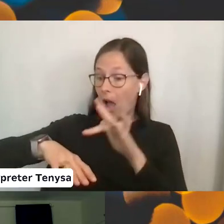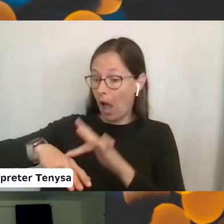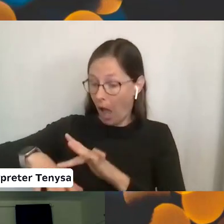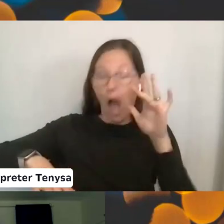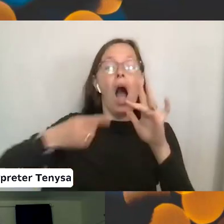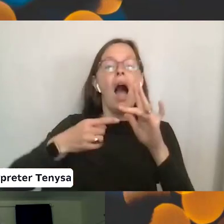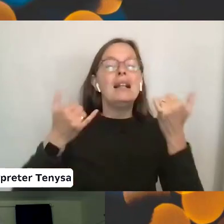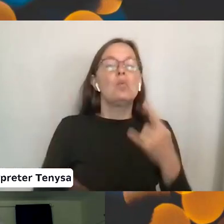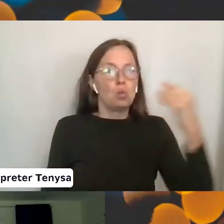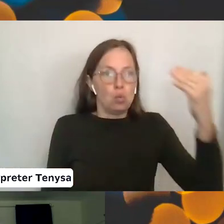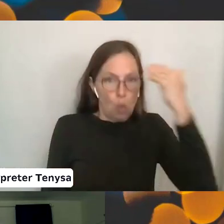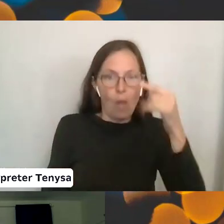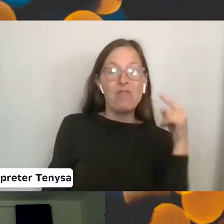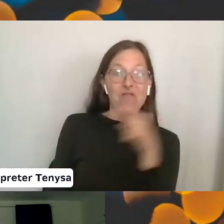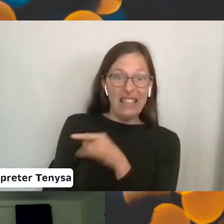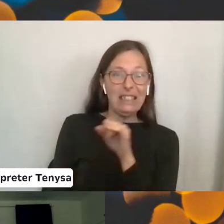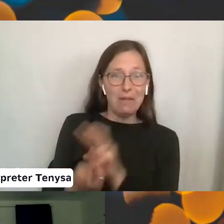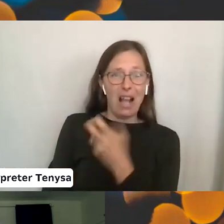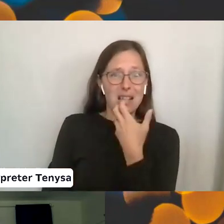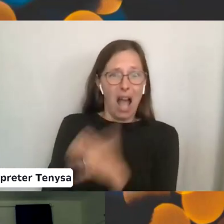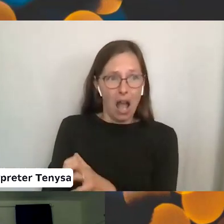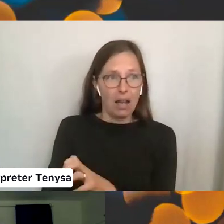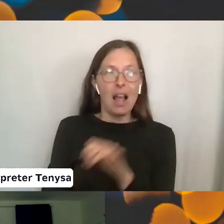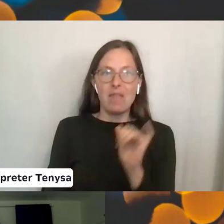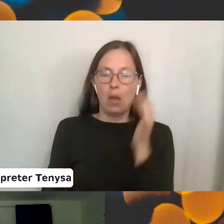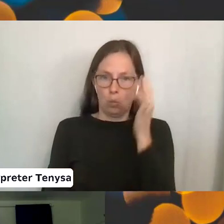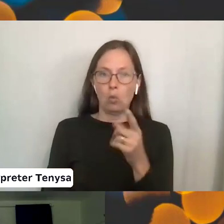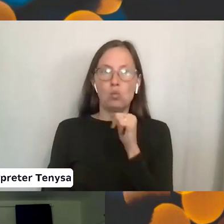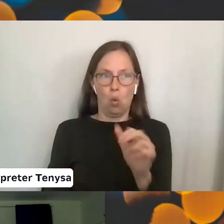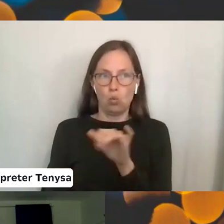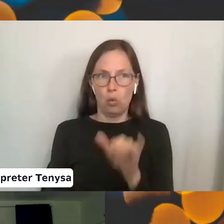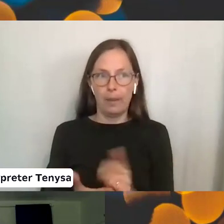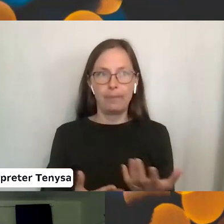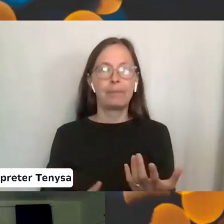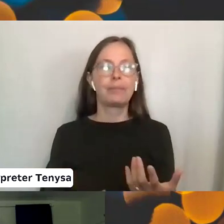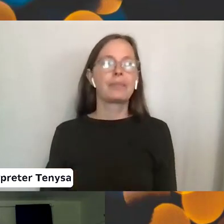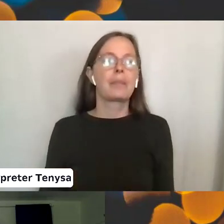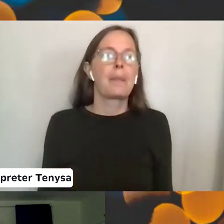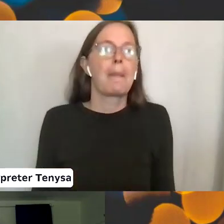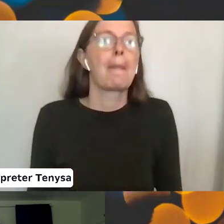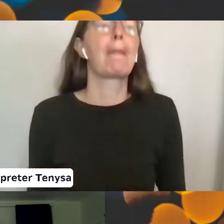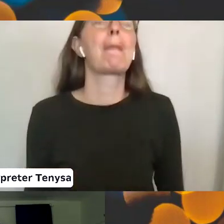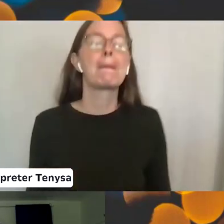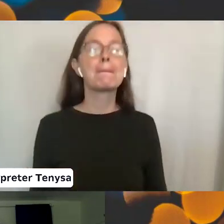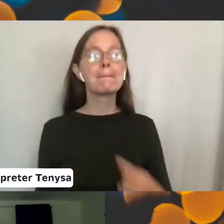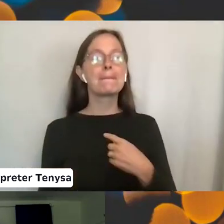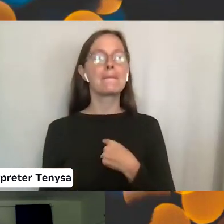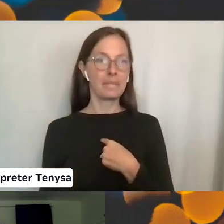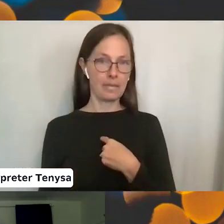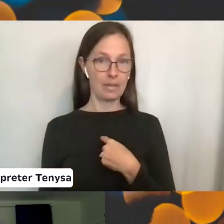hot. Here's why you don't. And so when I give